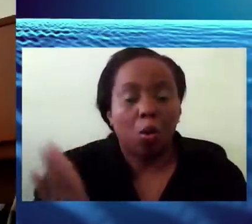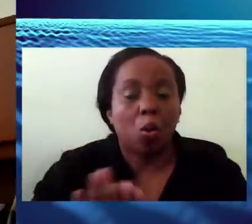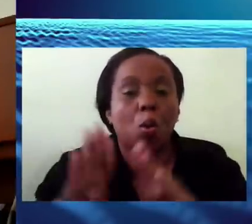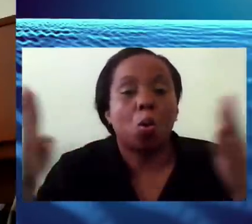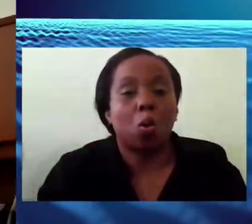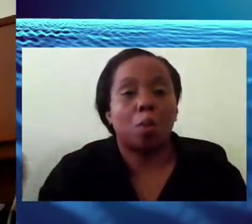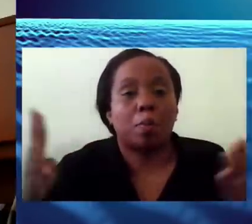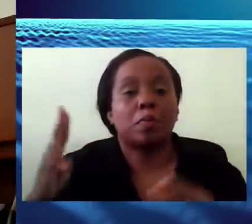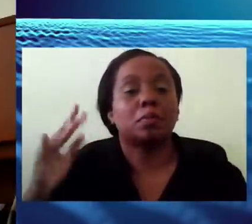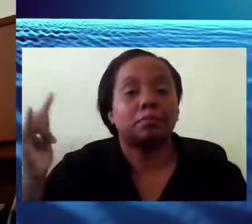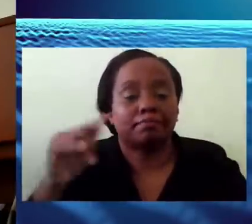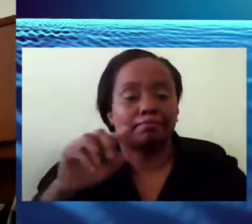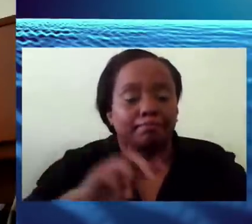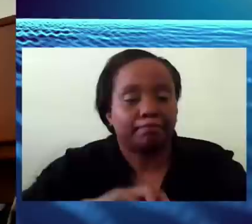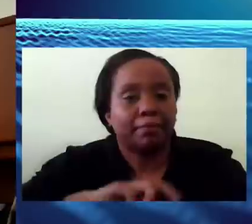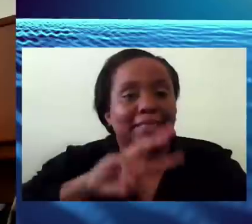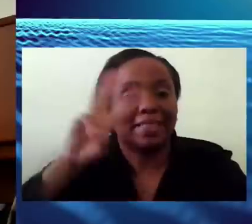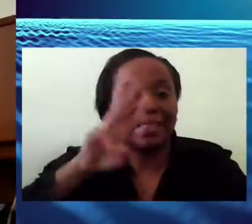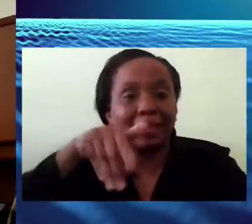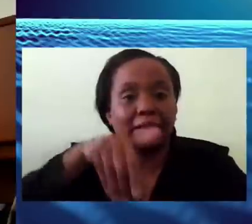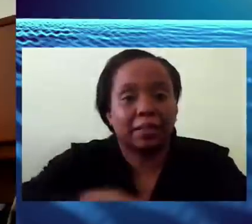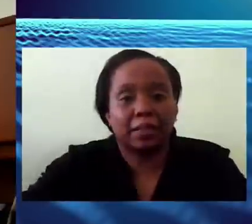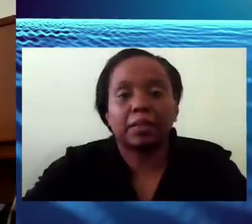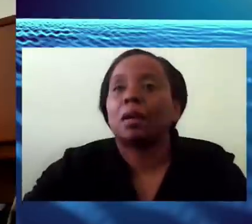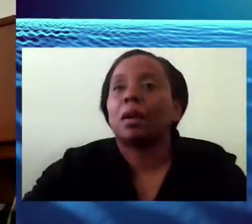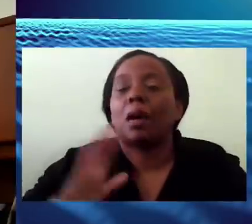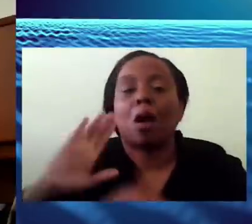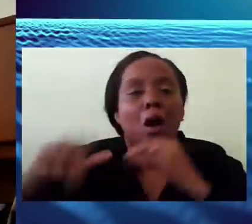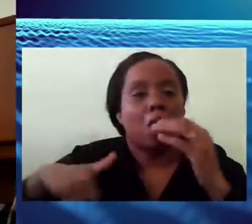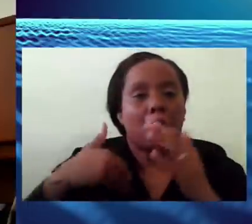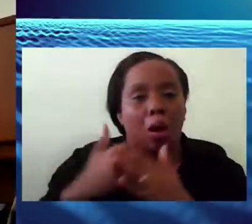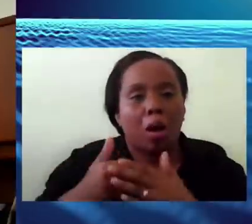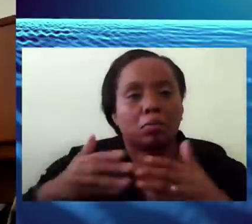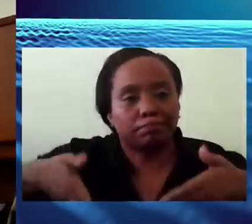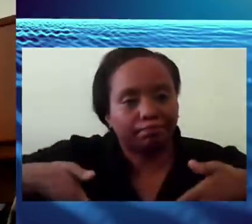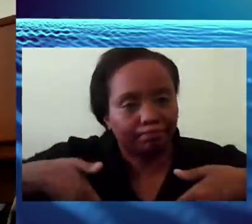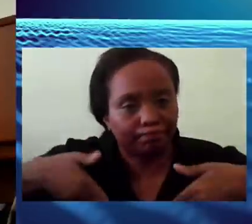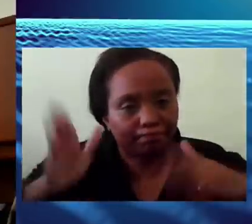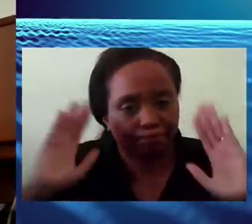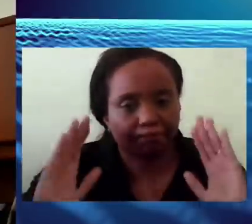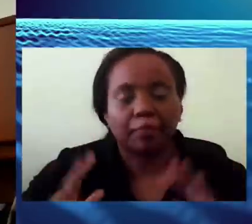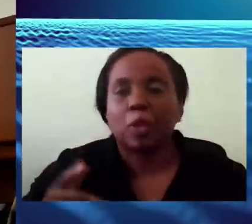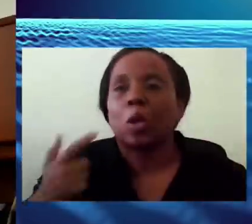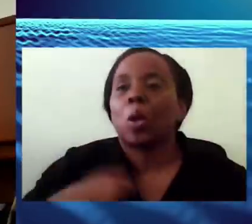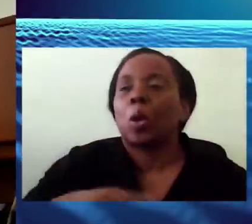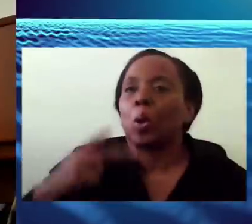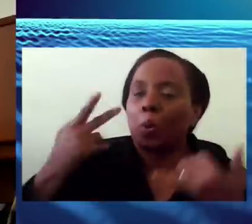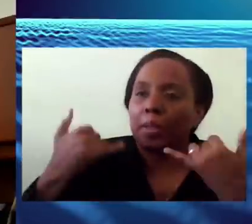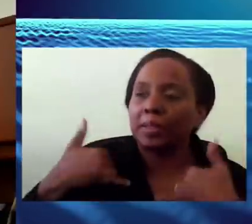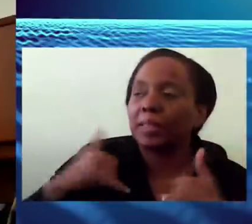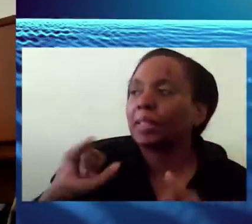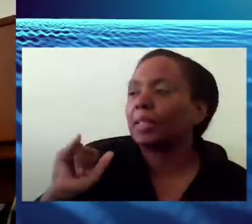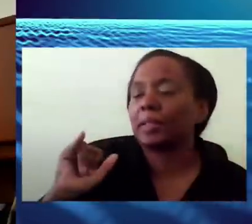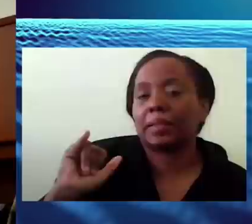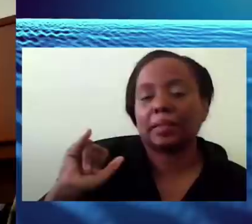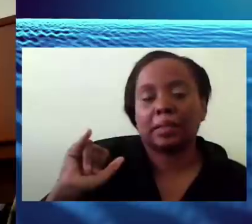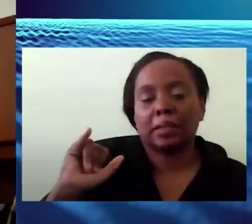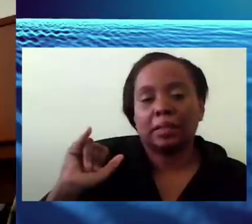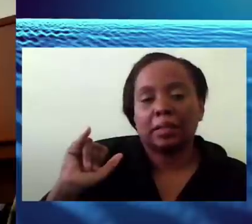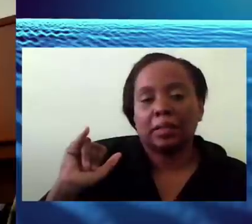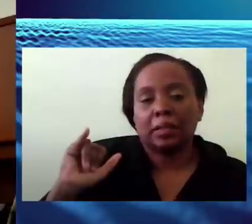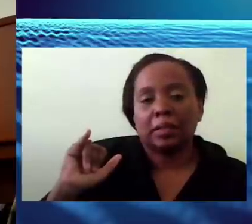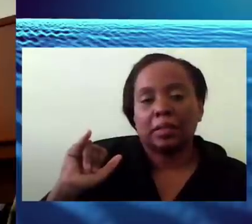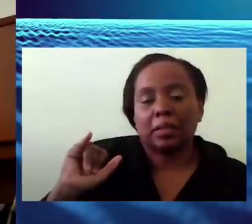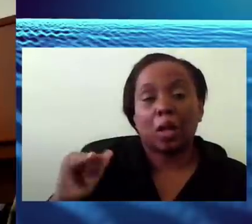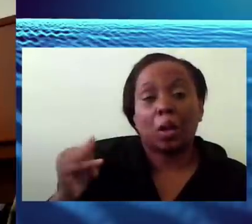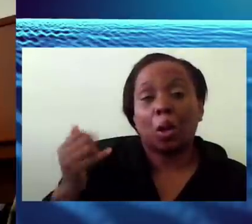has been given the all clear, the upper airspace and the lower airspace. We are still dealing, based on the reports of the Met